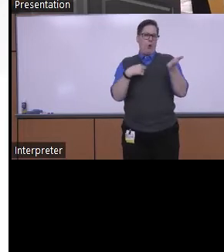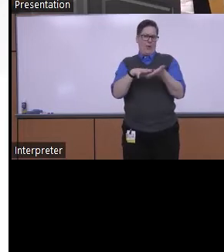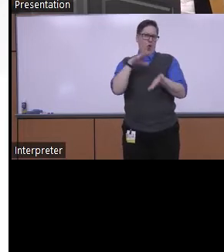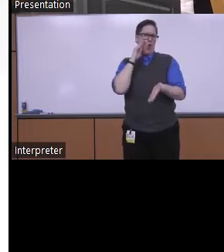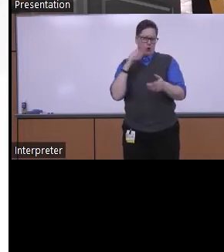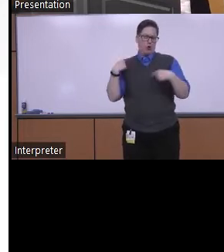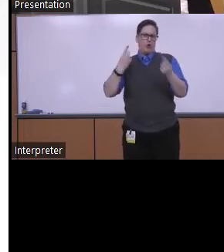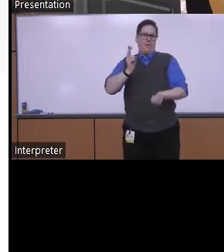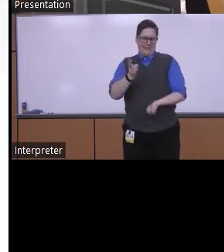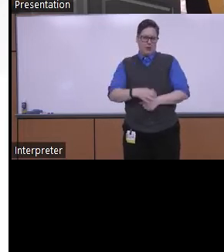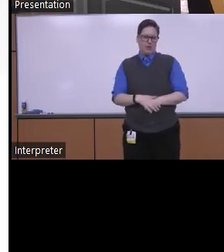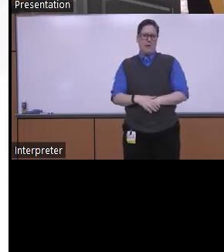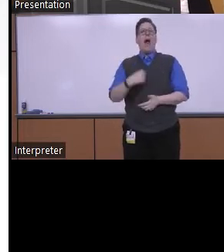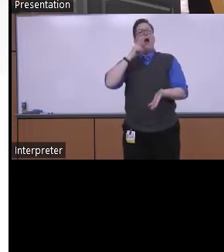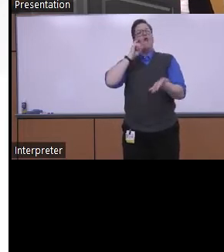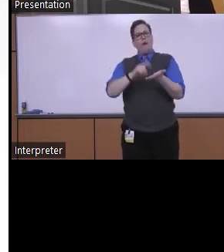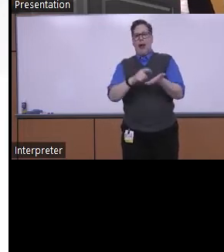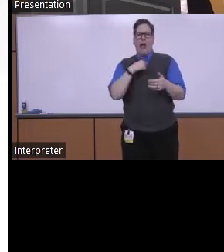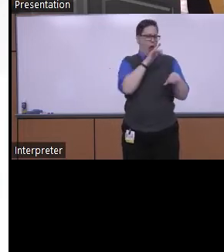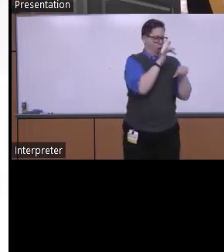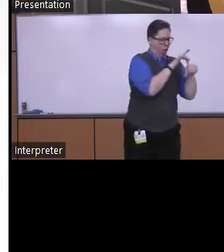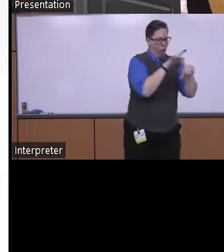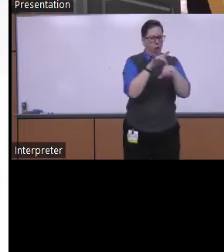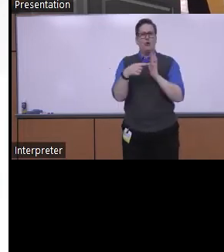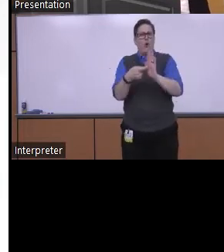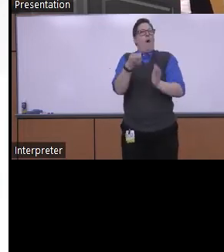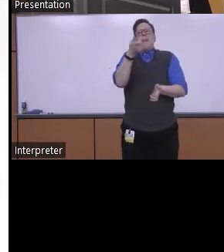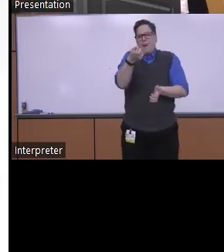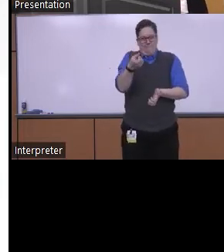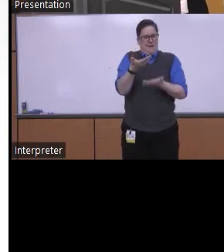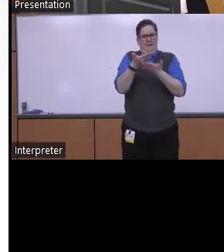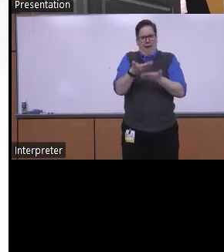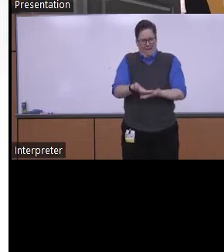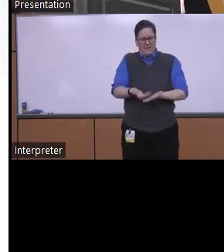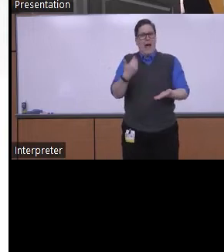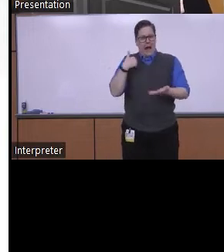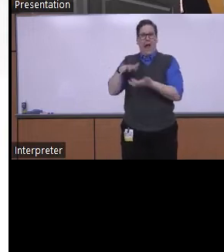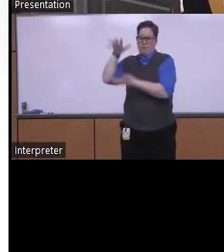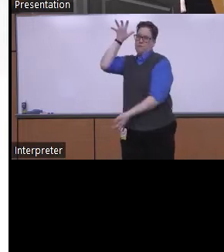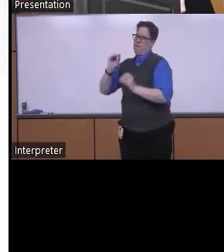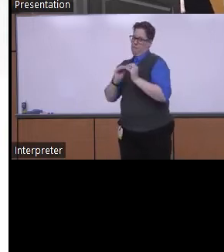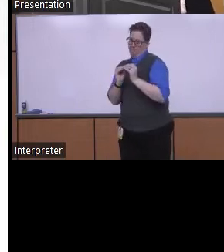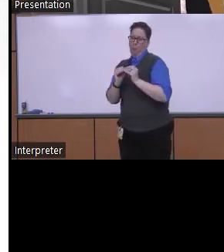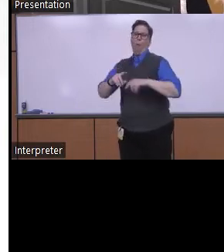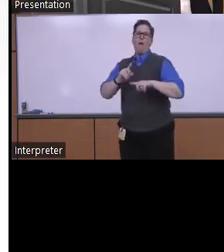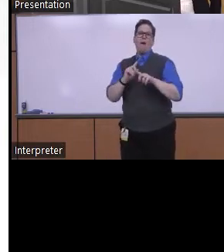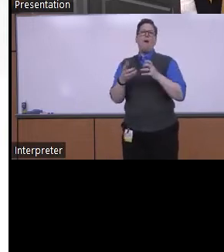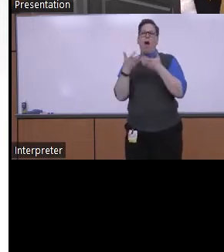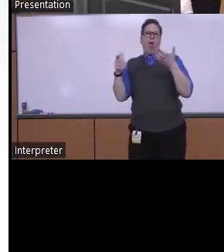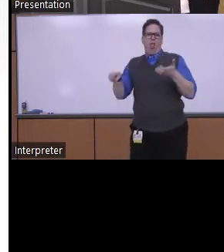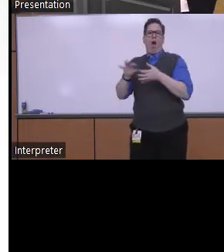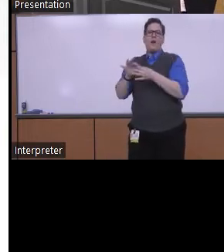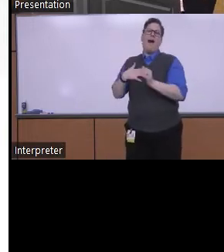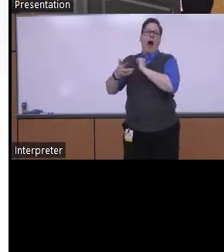this episode, although I recognize that I've only shown you a little bit of my historical evidence and my data, but much of it is grounded in the archival